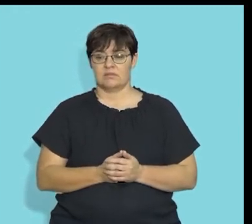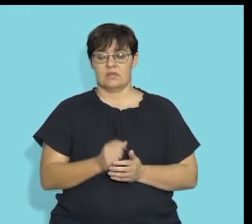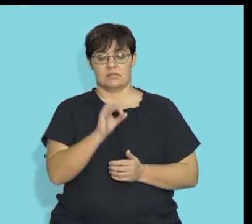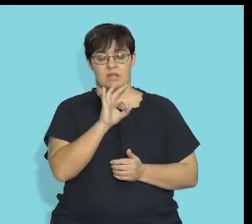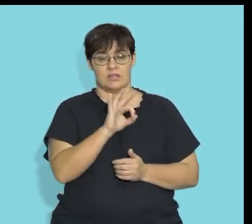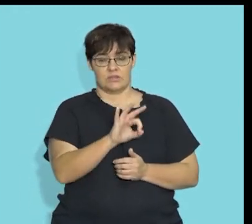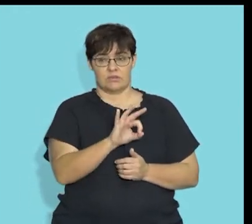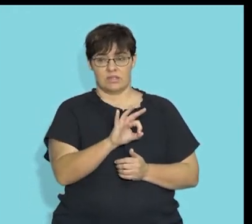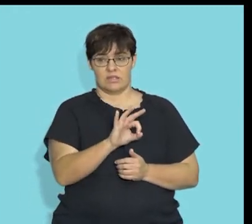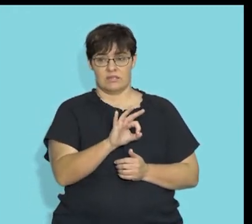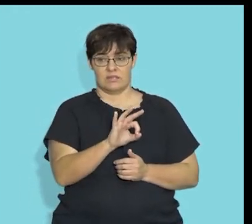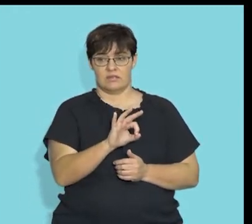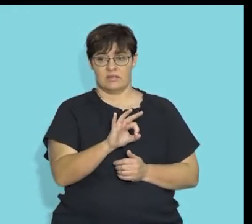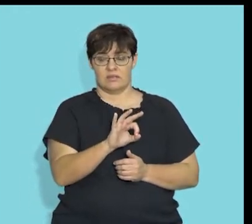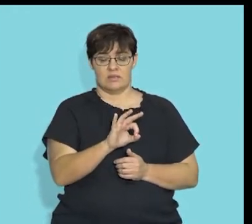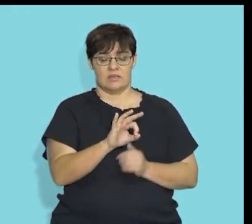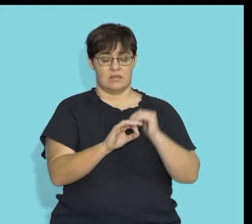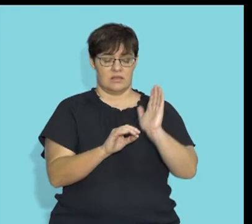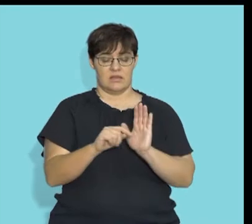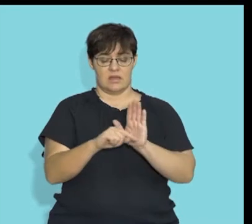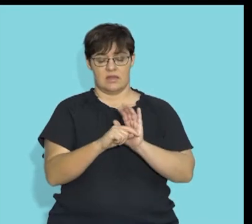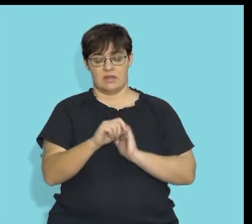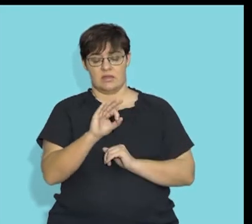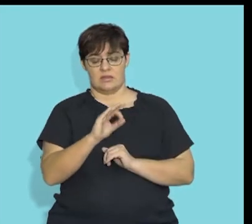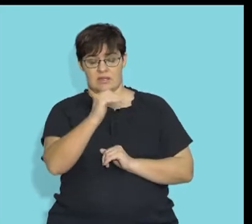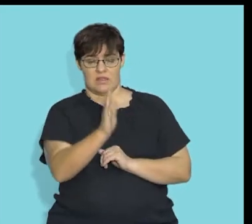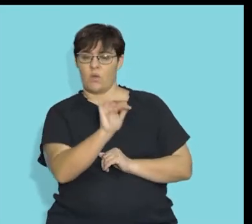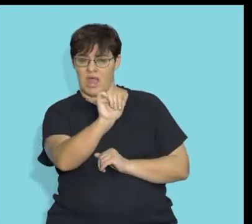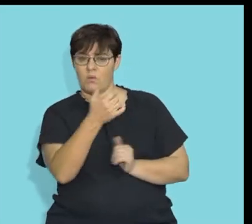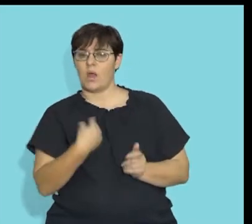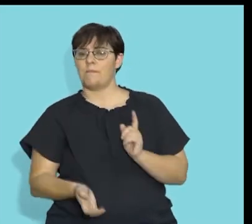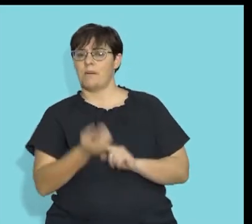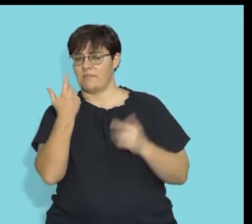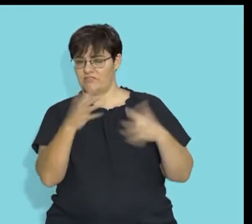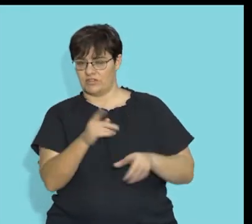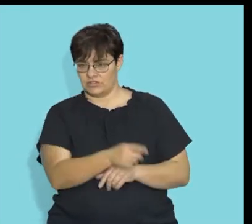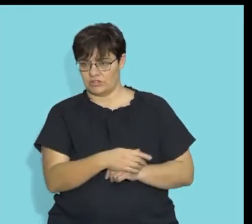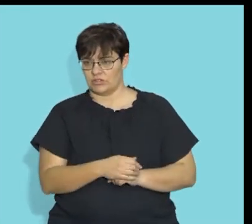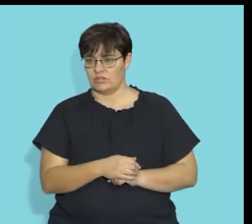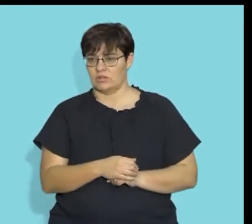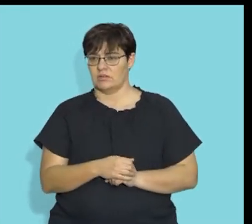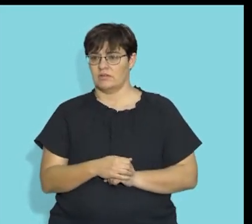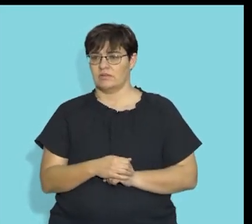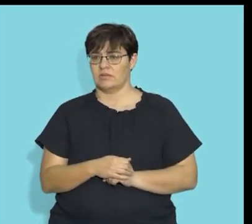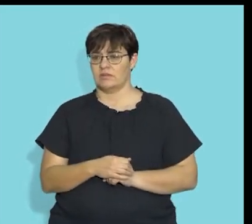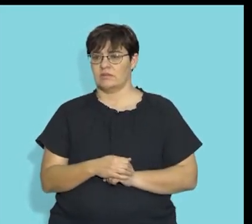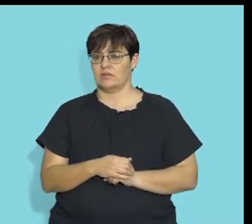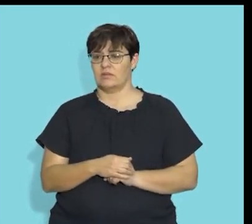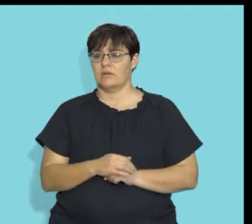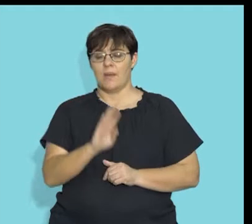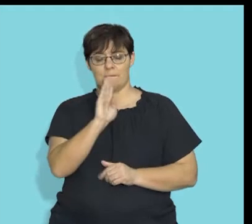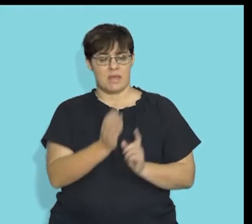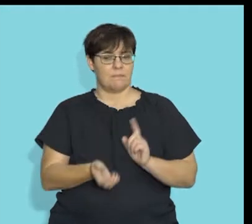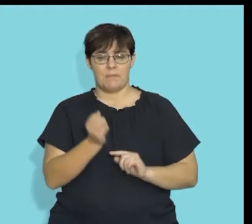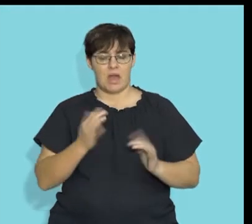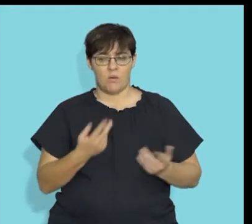I can immediately substitute in negative 3 for A because I've actually found that value. But now, in